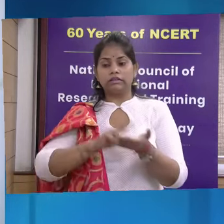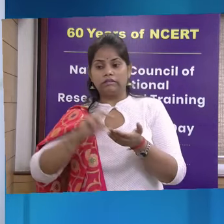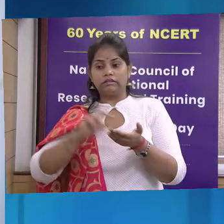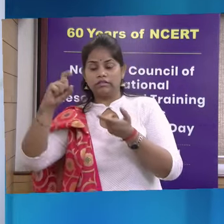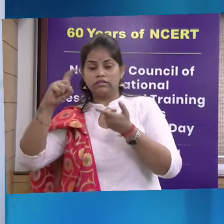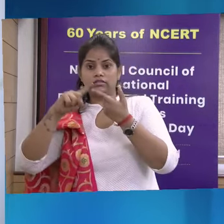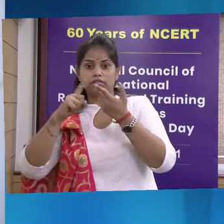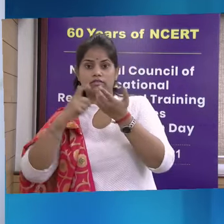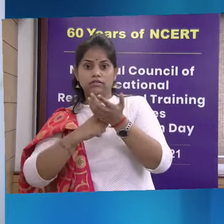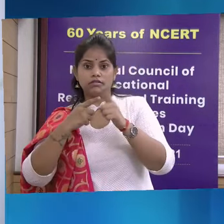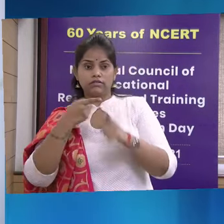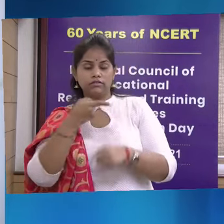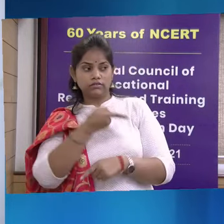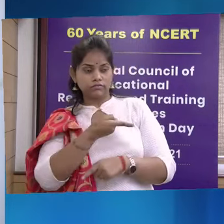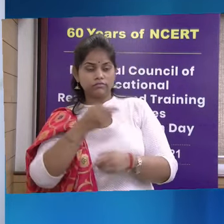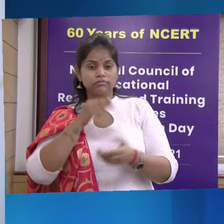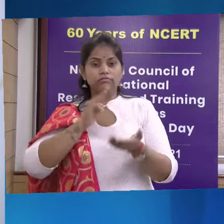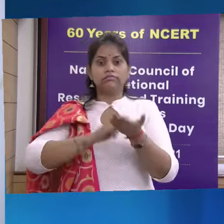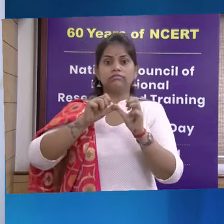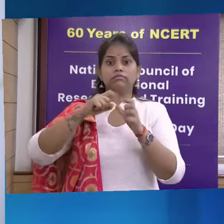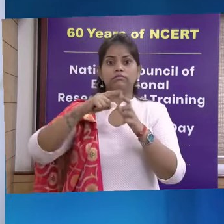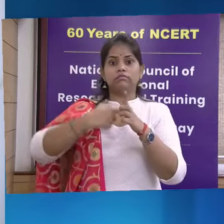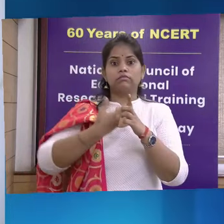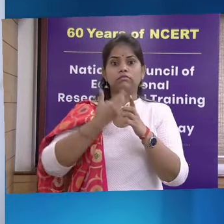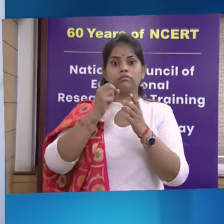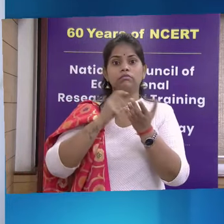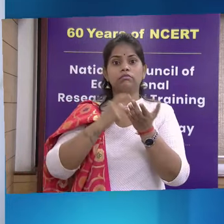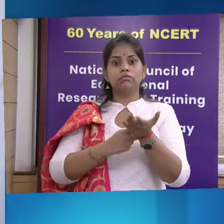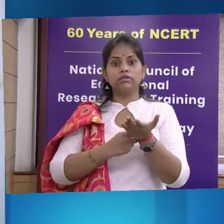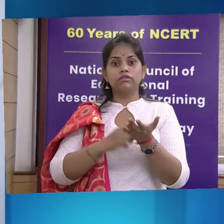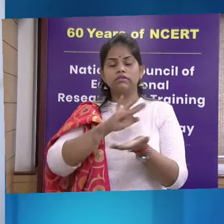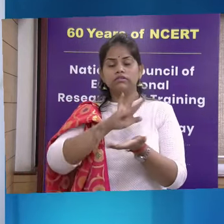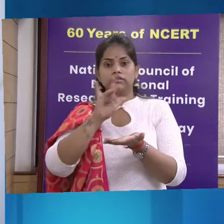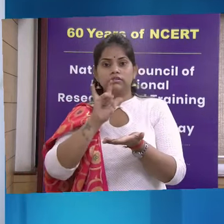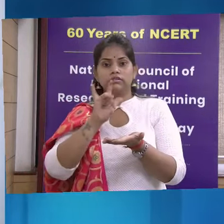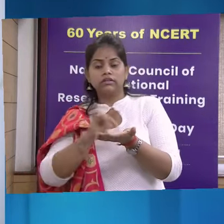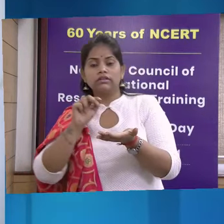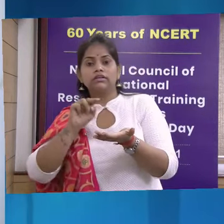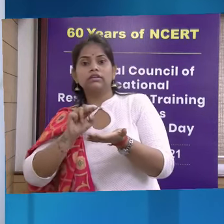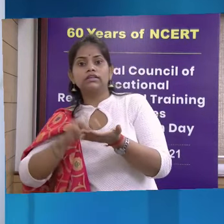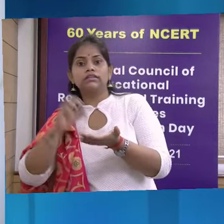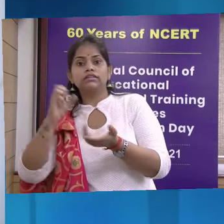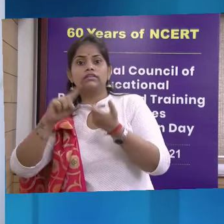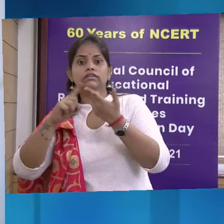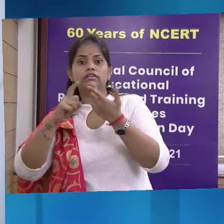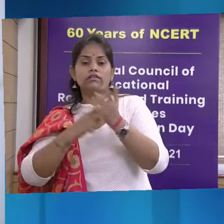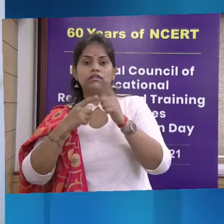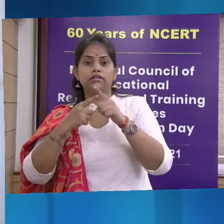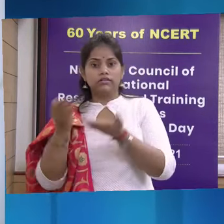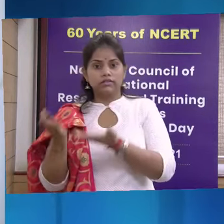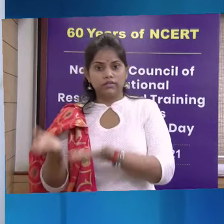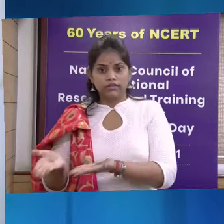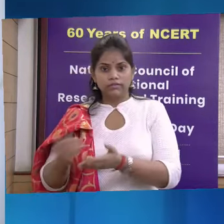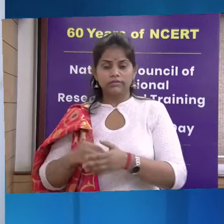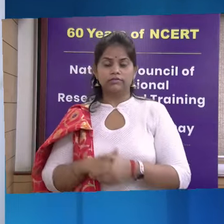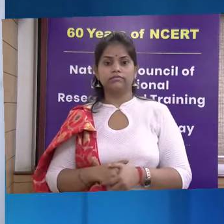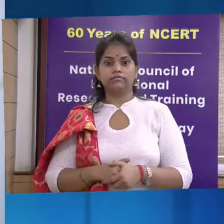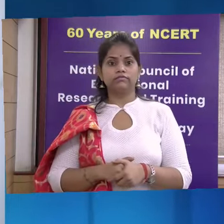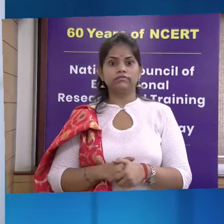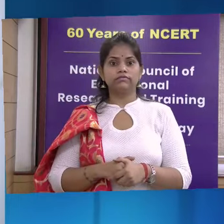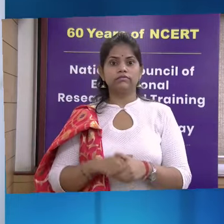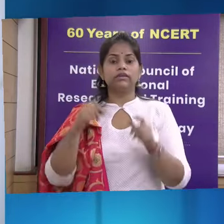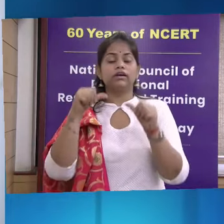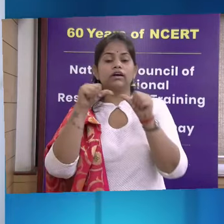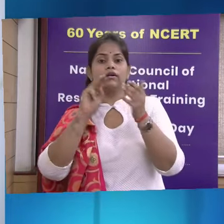Ji, Secretary, NCERT. Professor Amarendra Prasad Behra, Chief Joint Director,